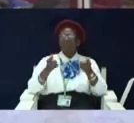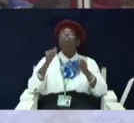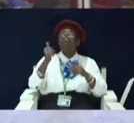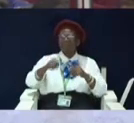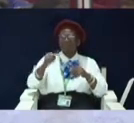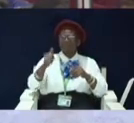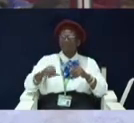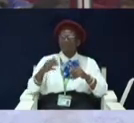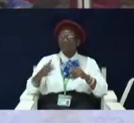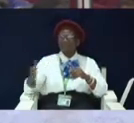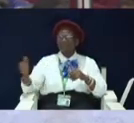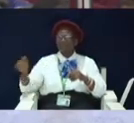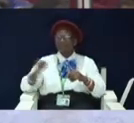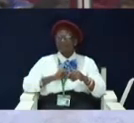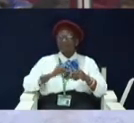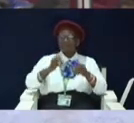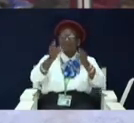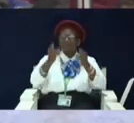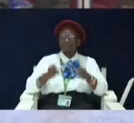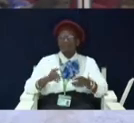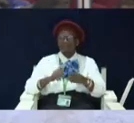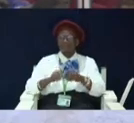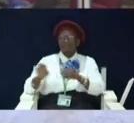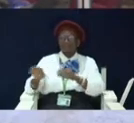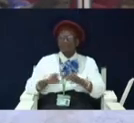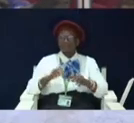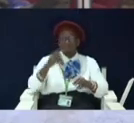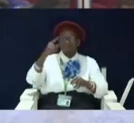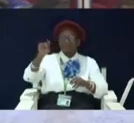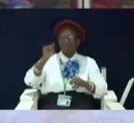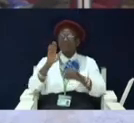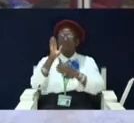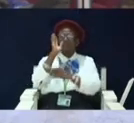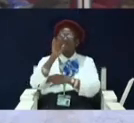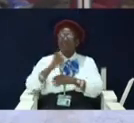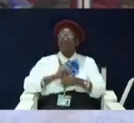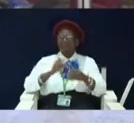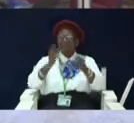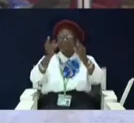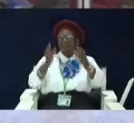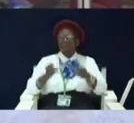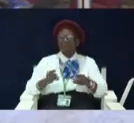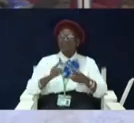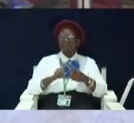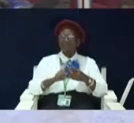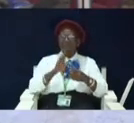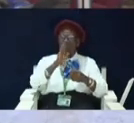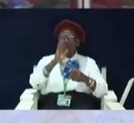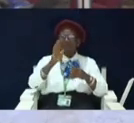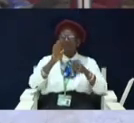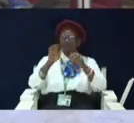Anything I want to do for God, I want to be able to do it